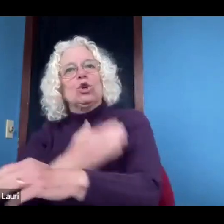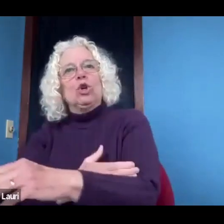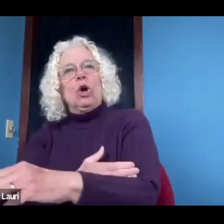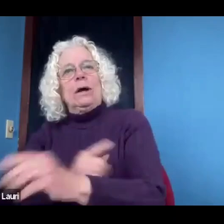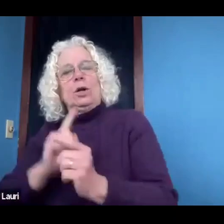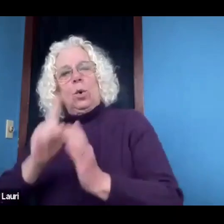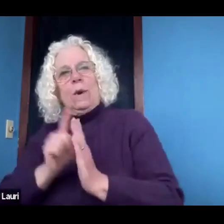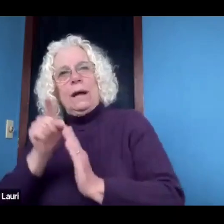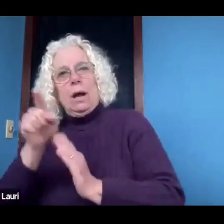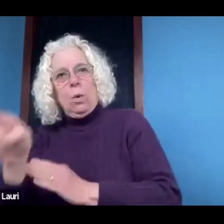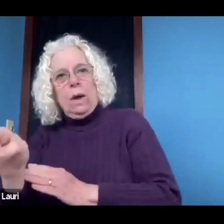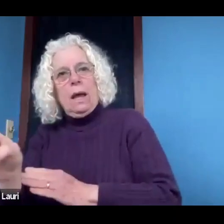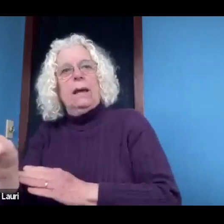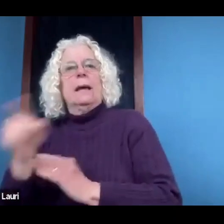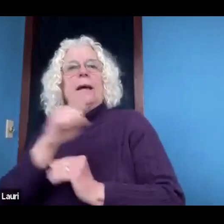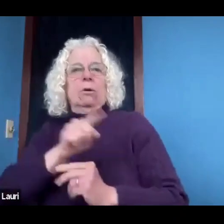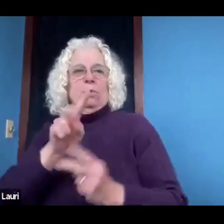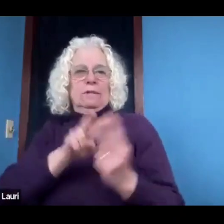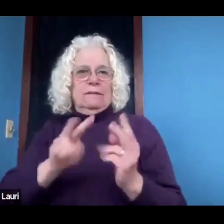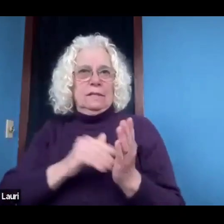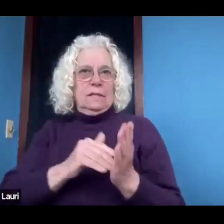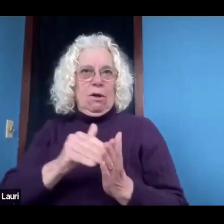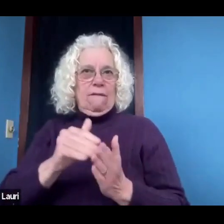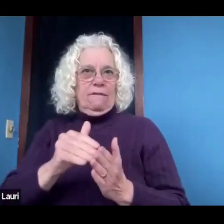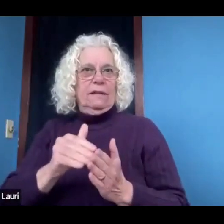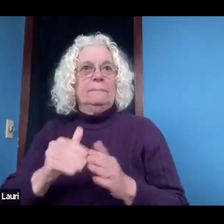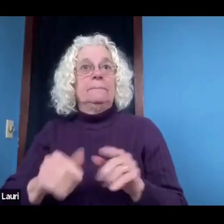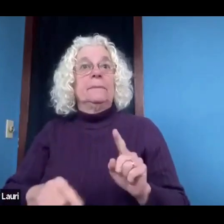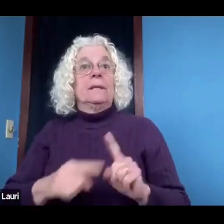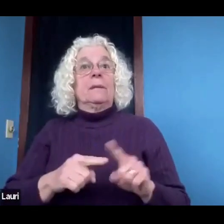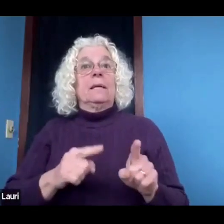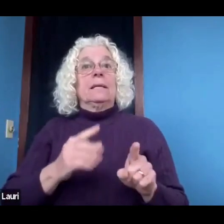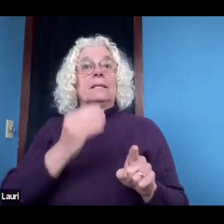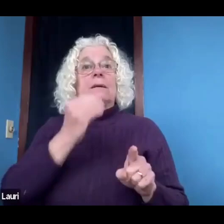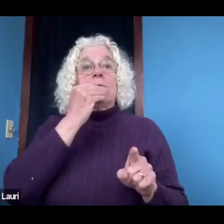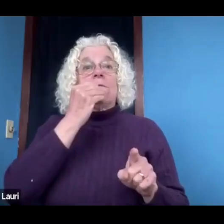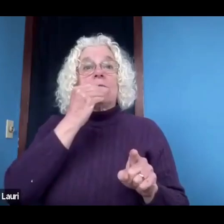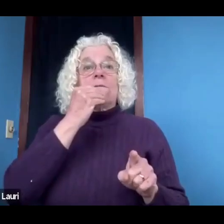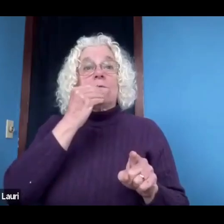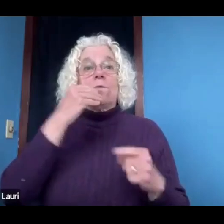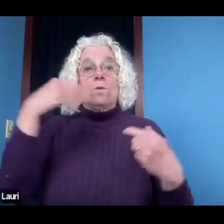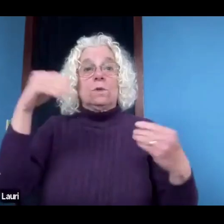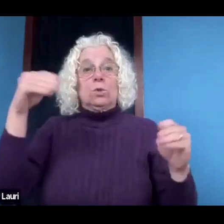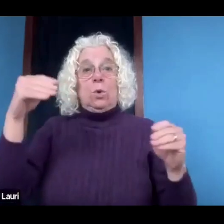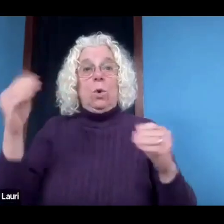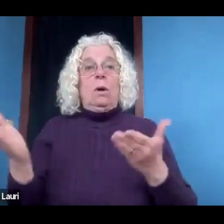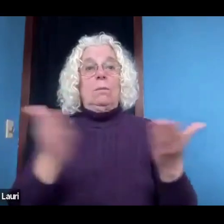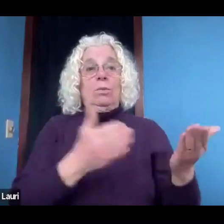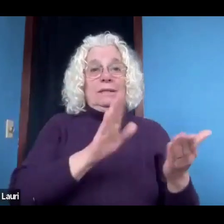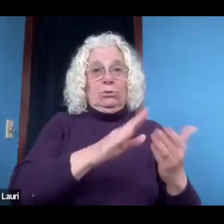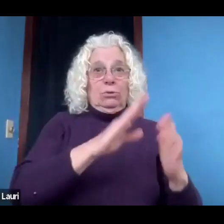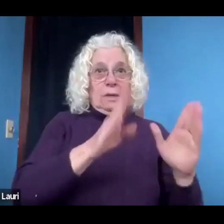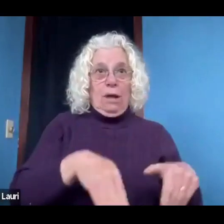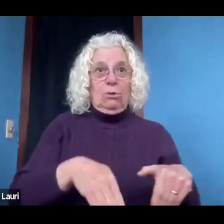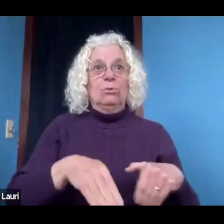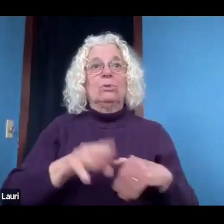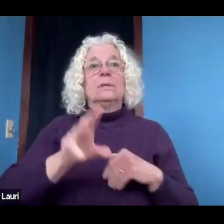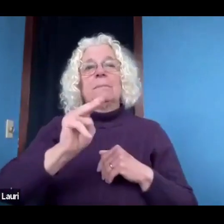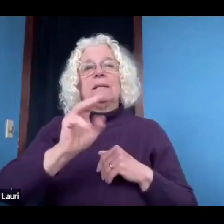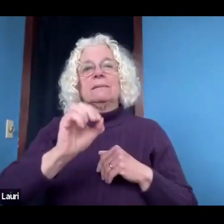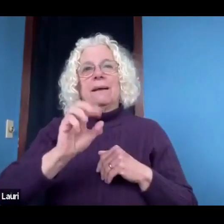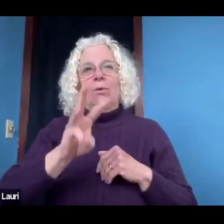away and visits frequently. Myrtle also, she gets grocery delivery services. She gets Meals on Wheels. She also